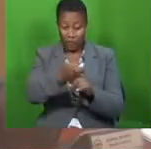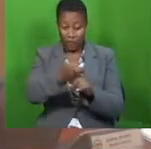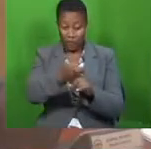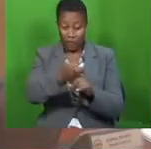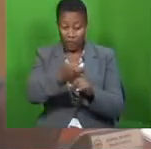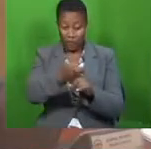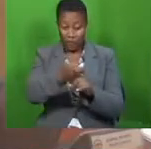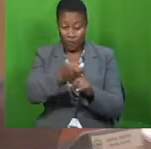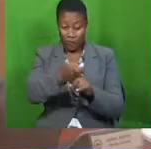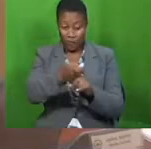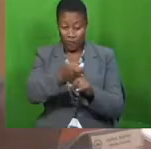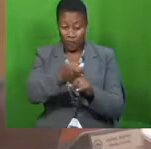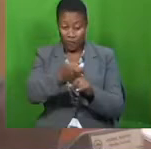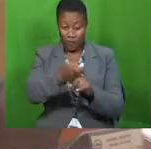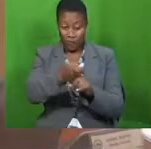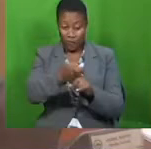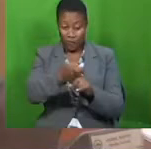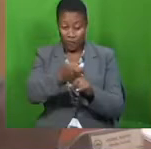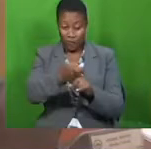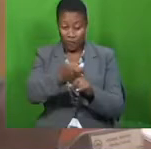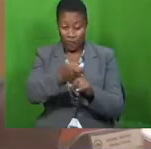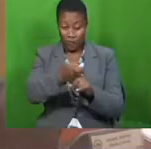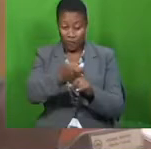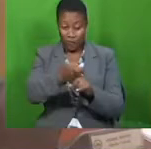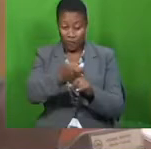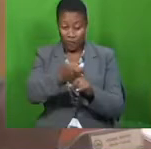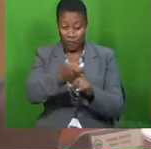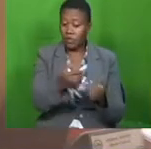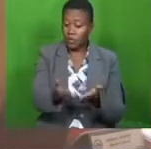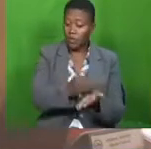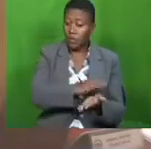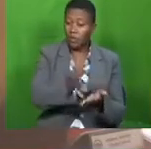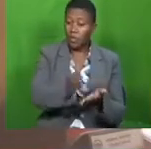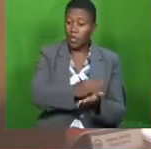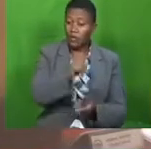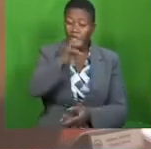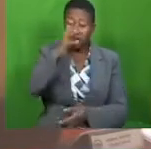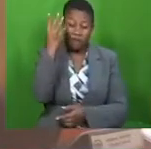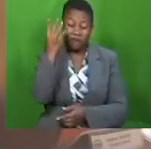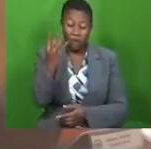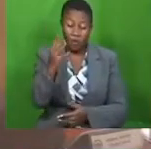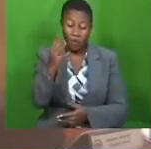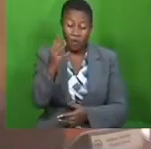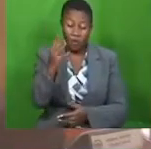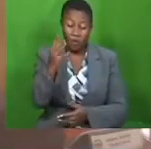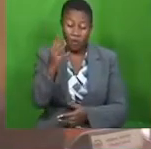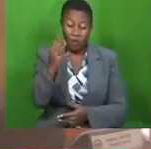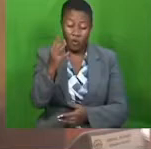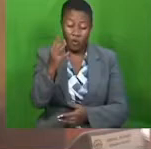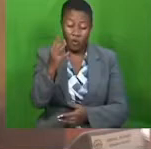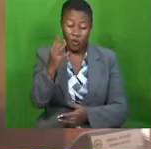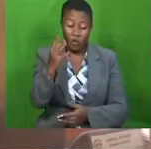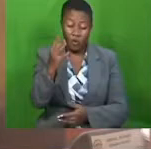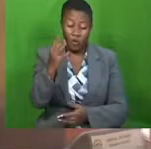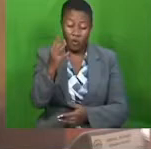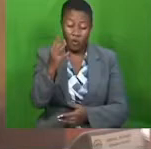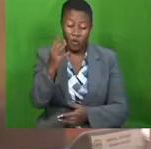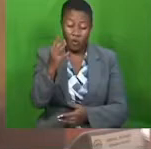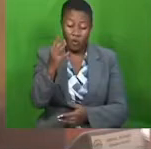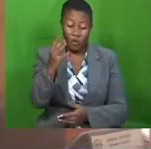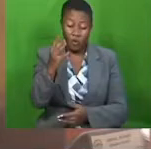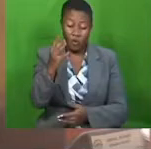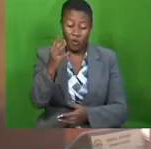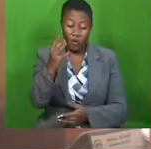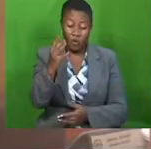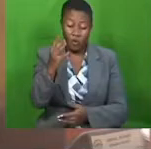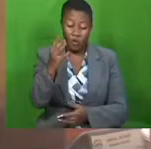Vice President Soka also there be also the 8 point something billion. On one casa on the budget of the brain so see a D 18 point something billion.